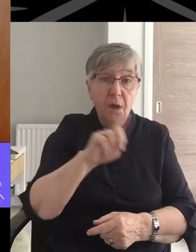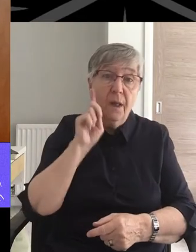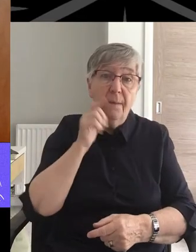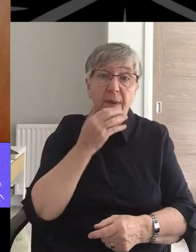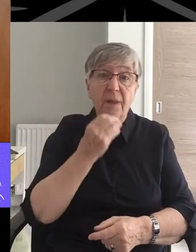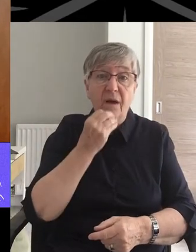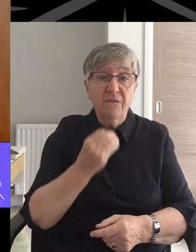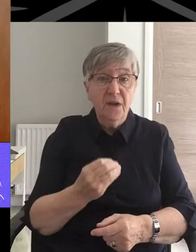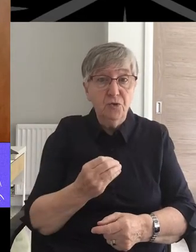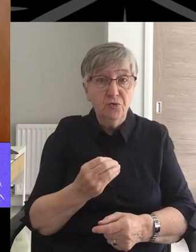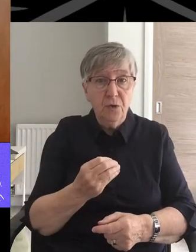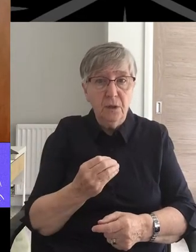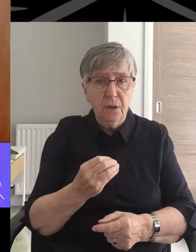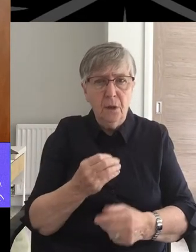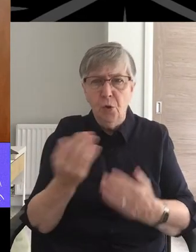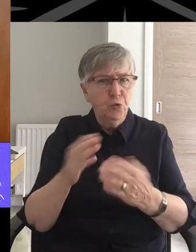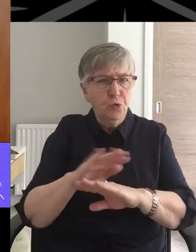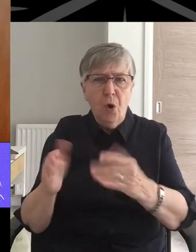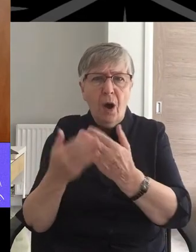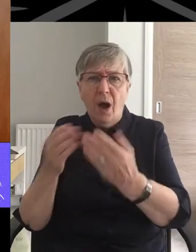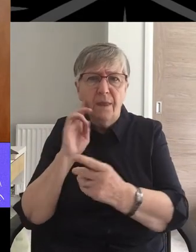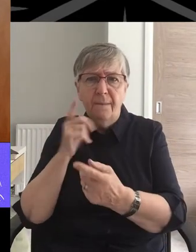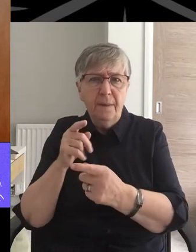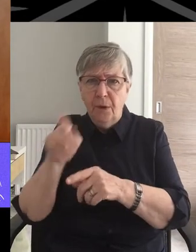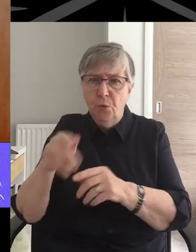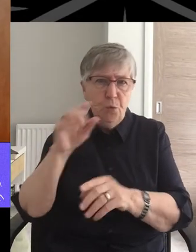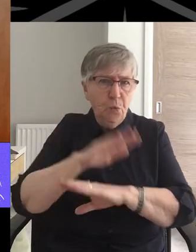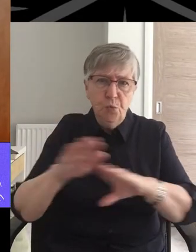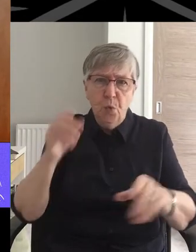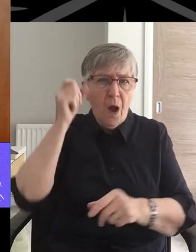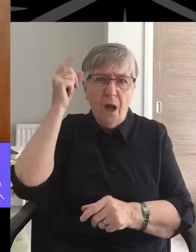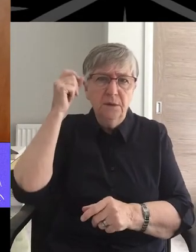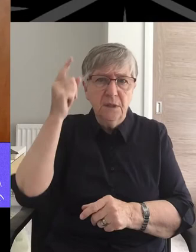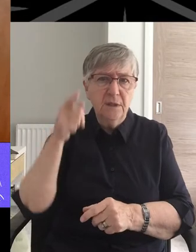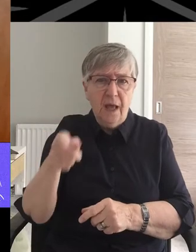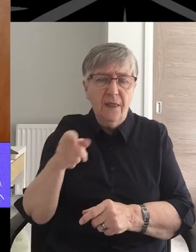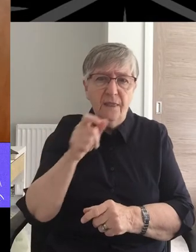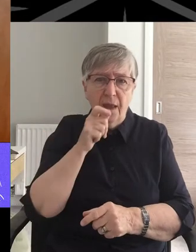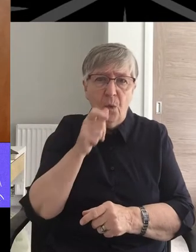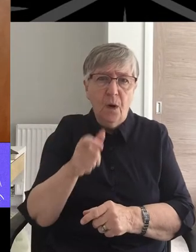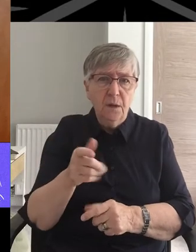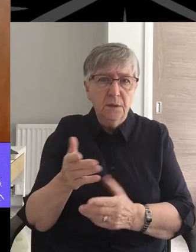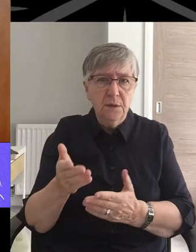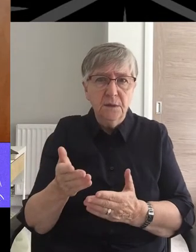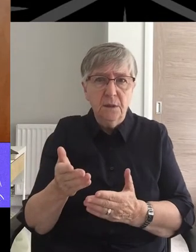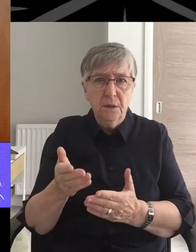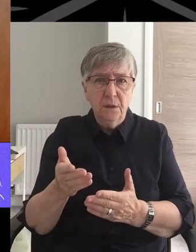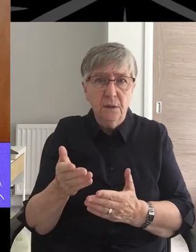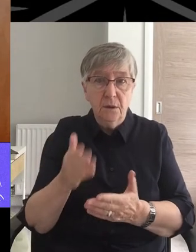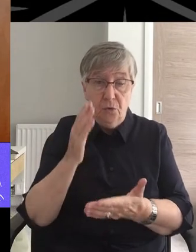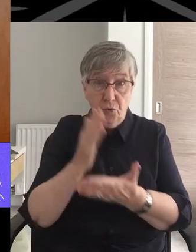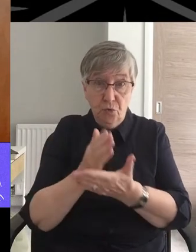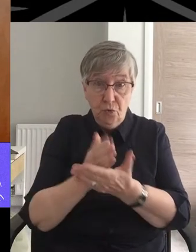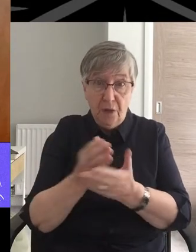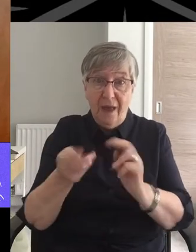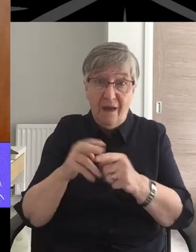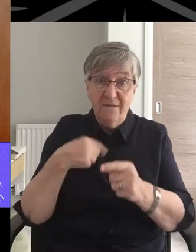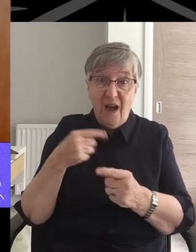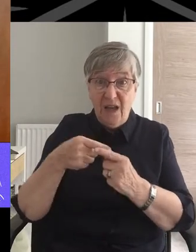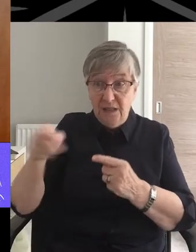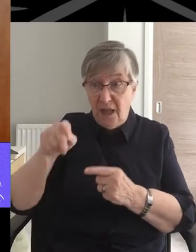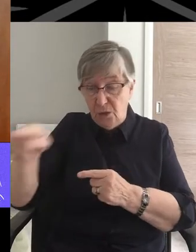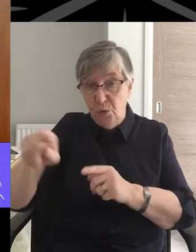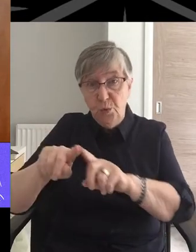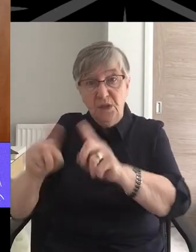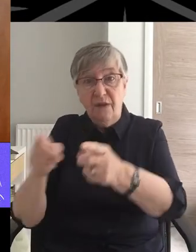Not to many peoples of obscure speech and strange language whose words you cannot understand. Surely, if I had sent you to